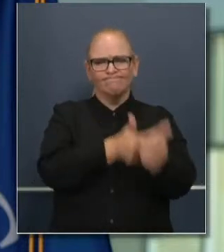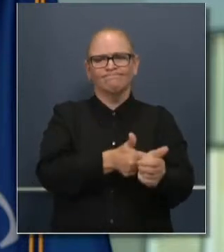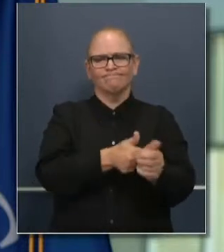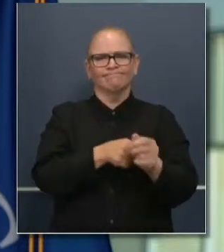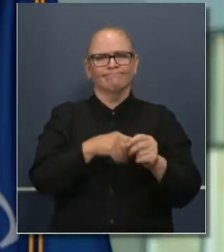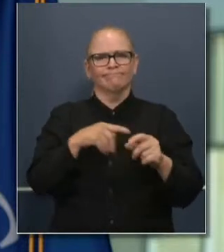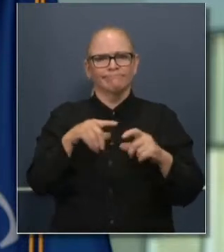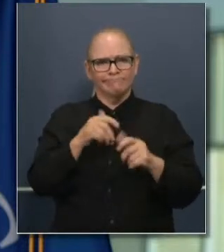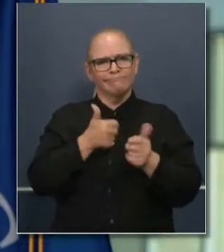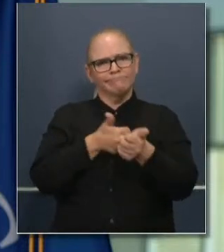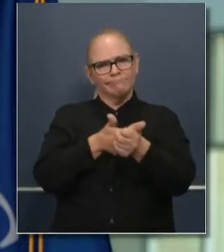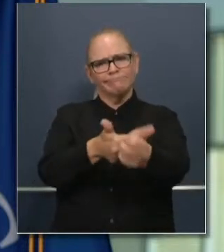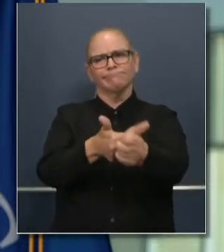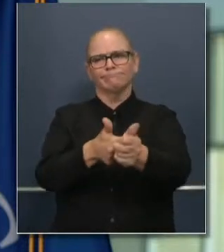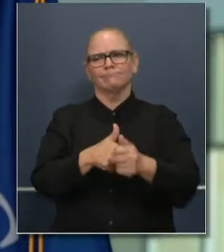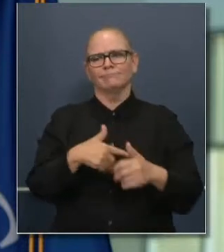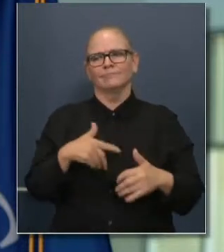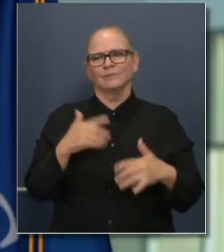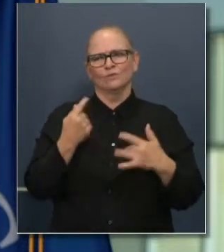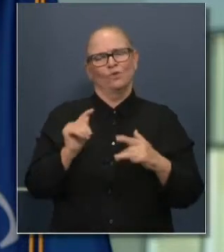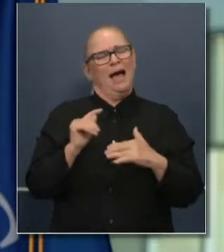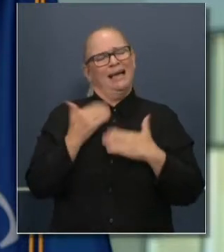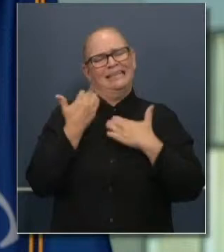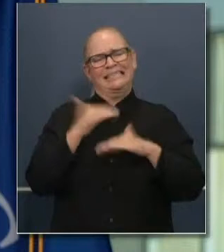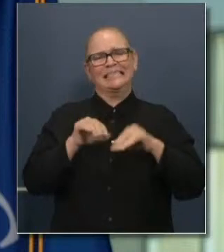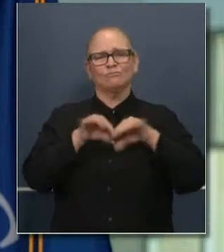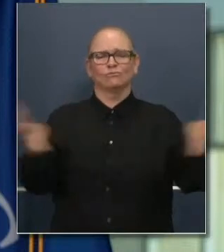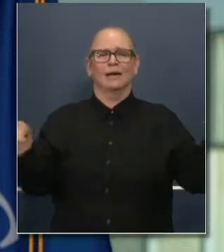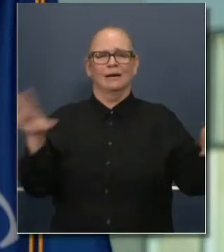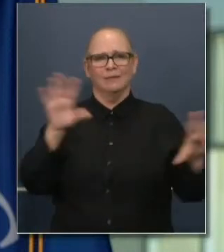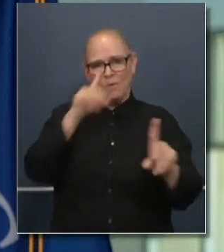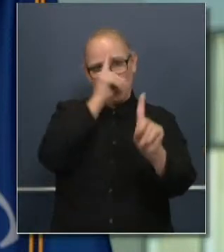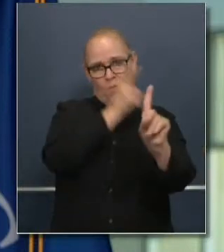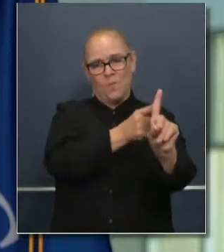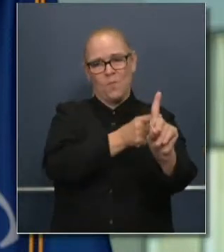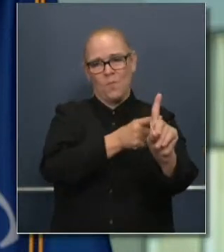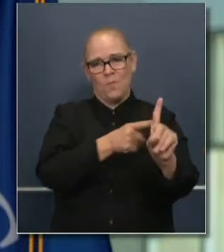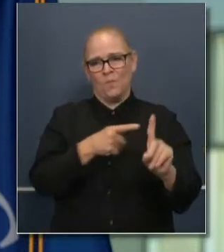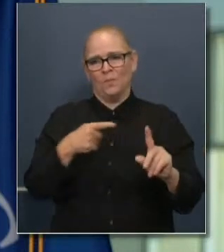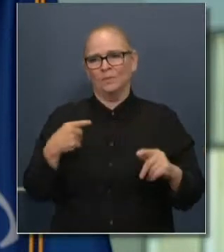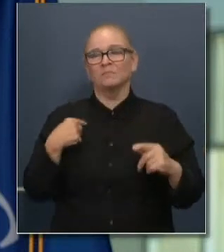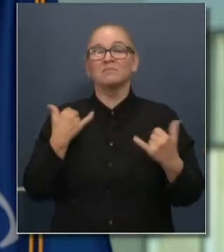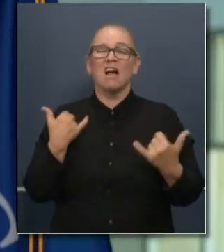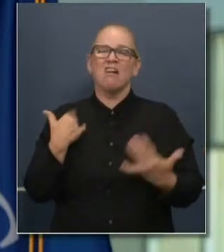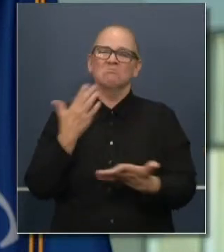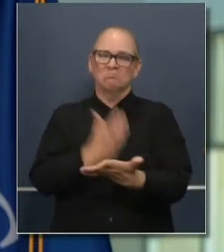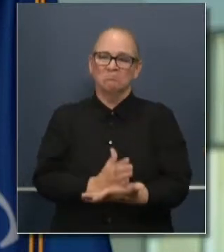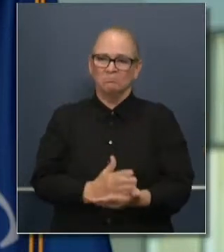of mitigating this disease, ending this pandemic here in the state. Look forward to